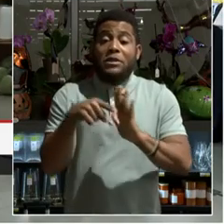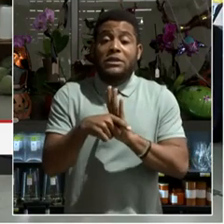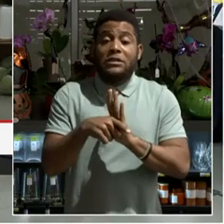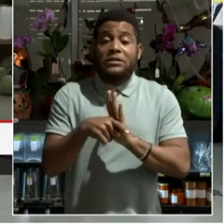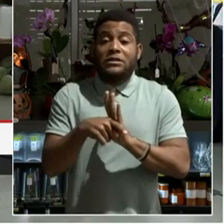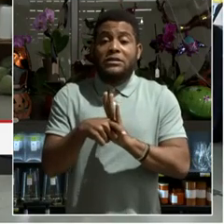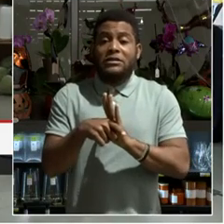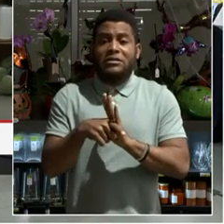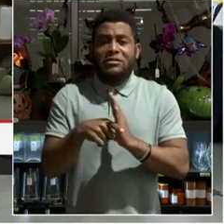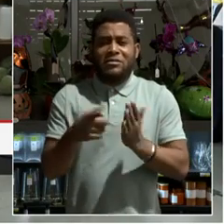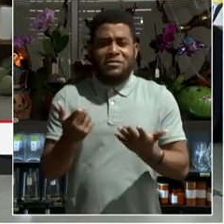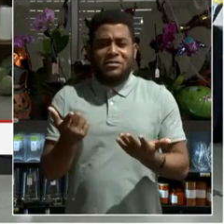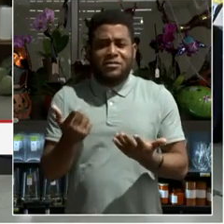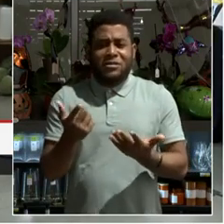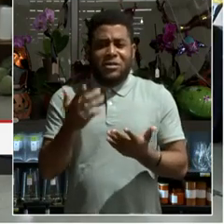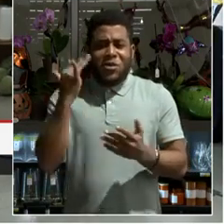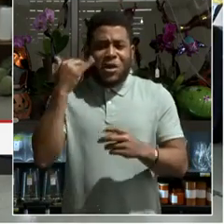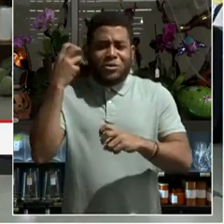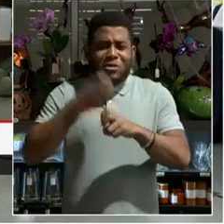get under control?